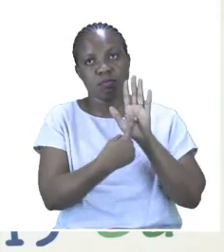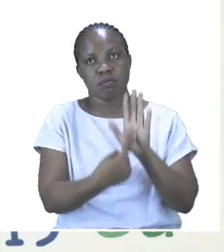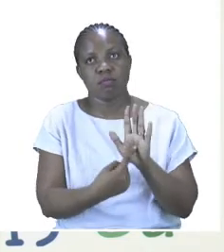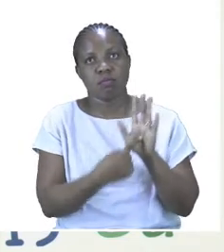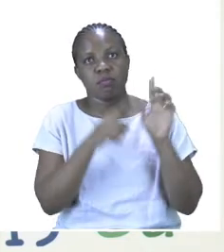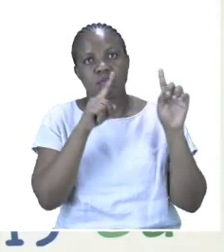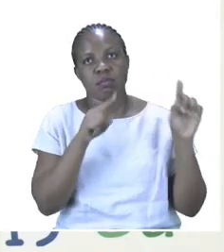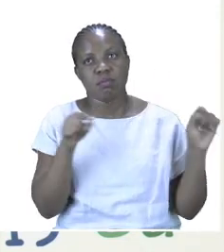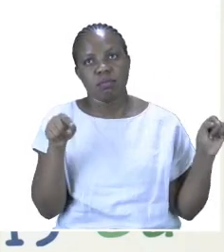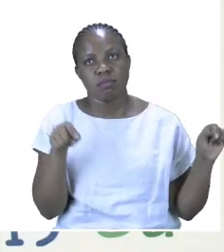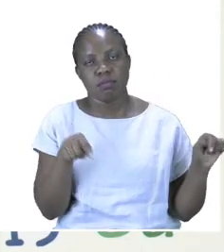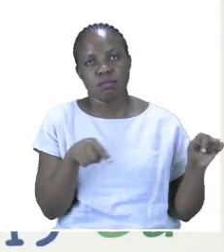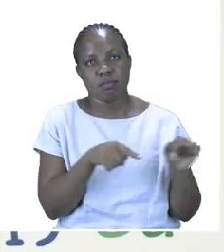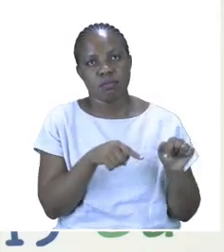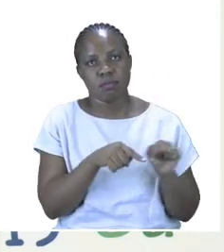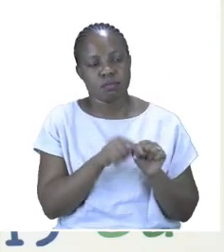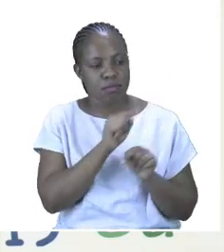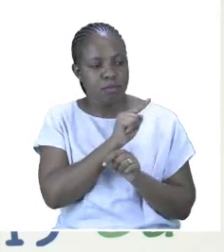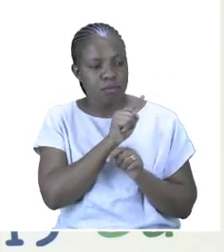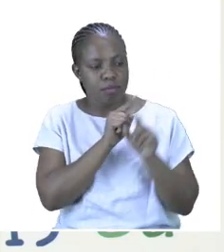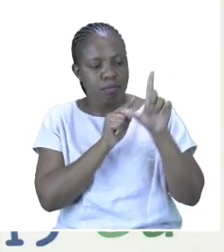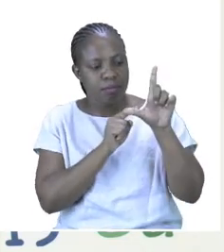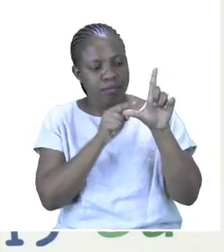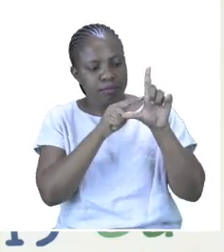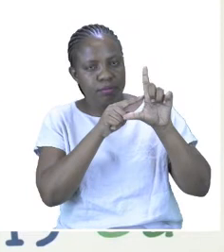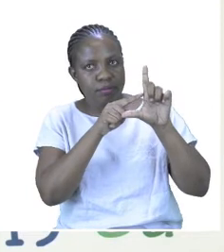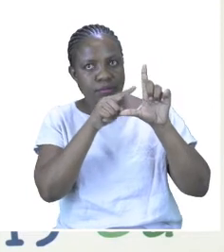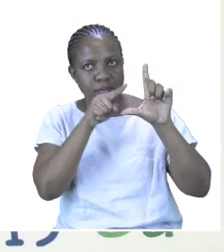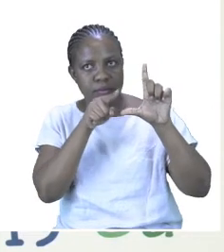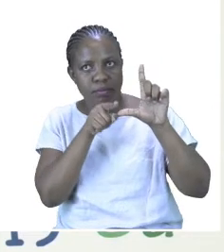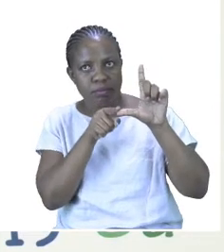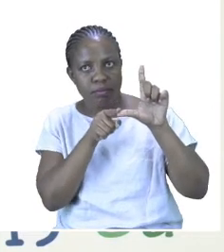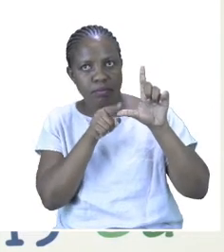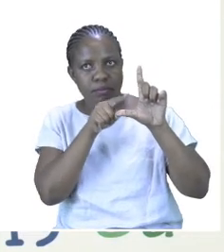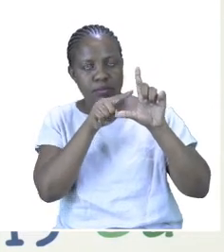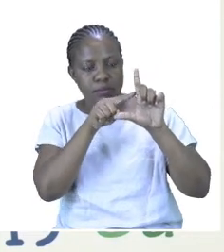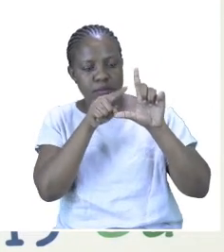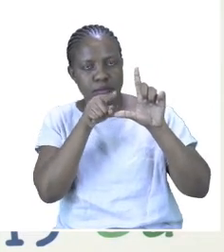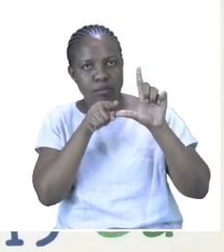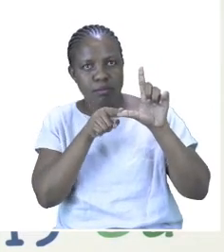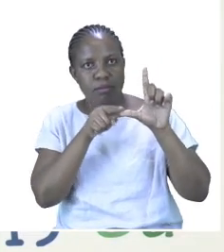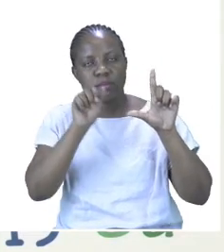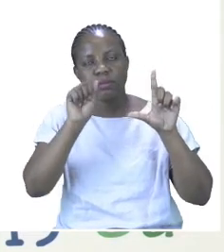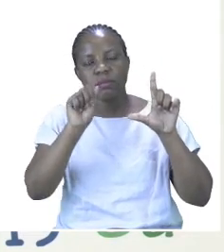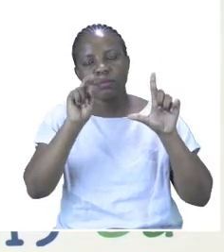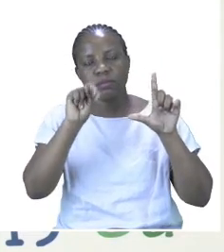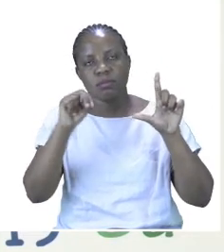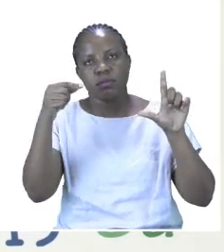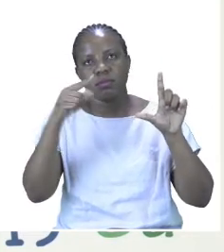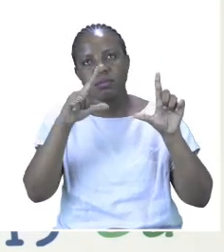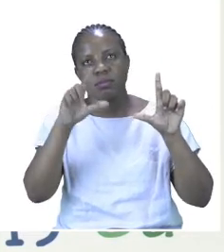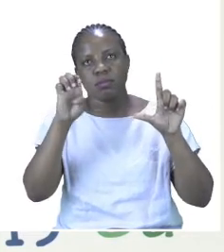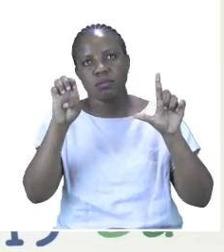the angle meets the corner here, where the 2 points meet of a shape. So you need to